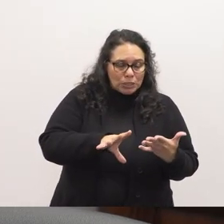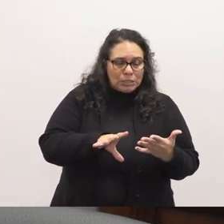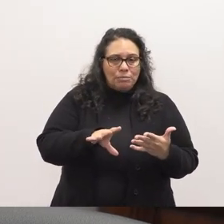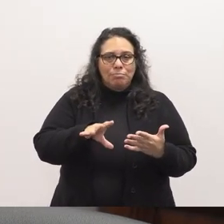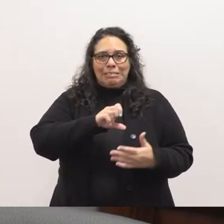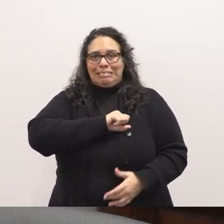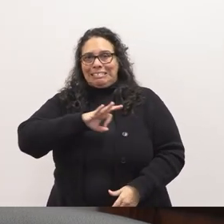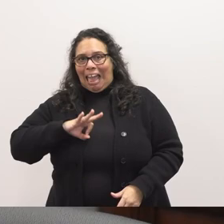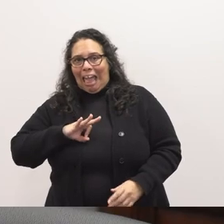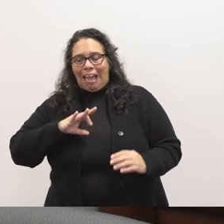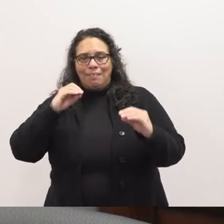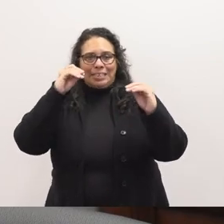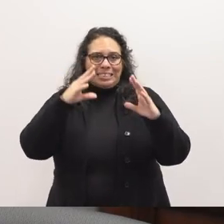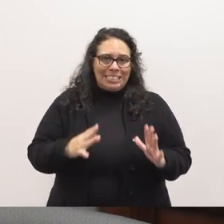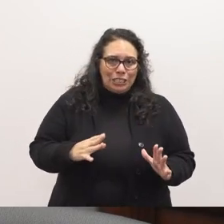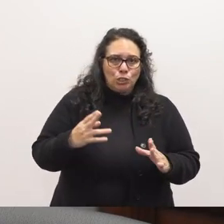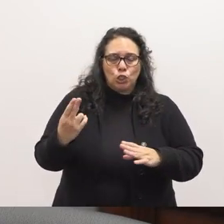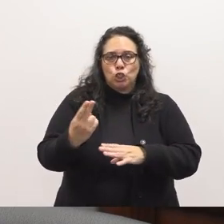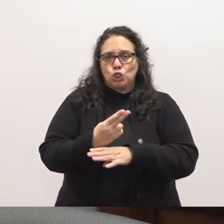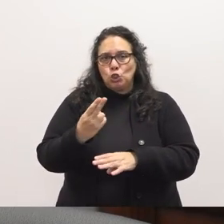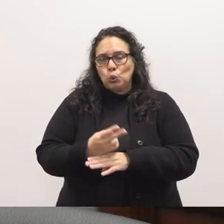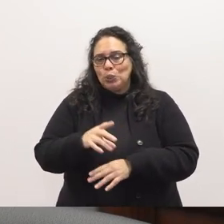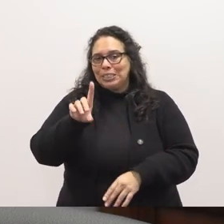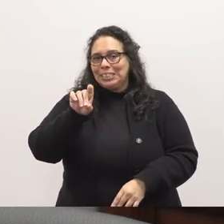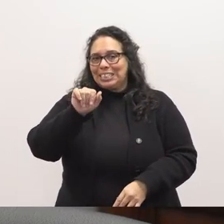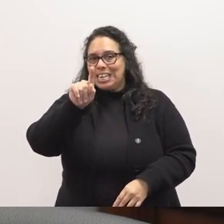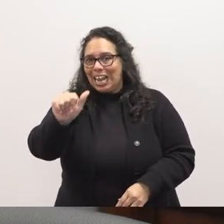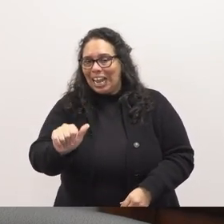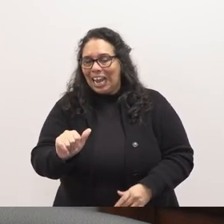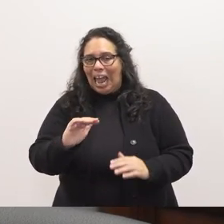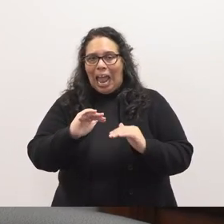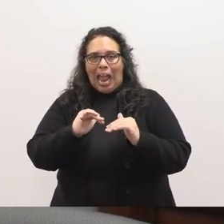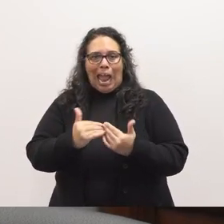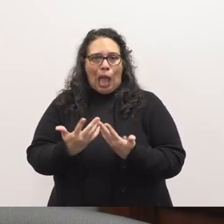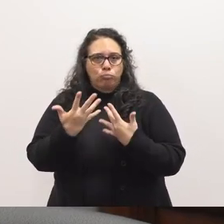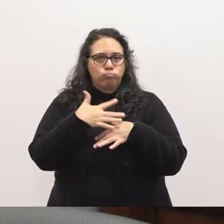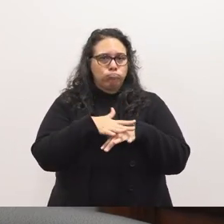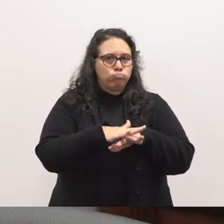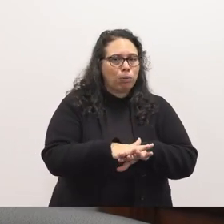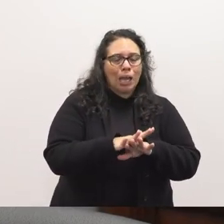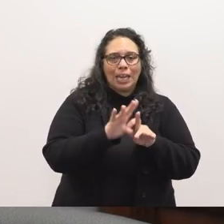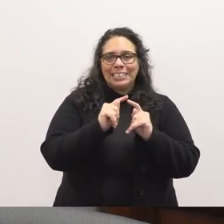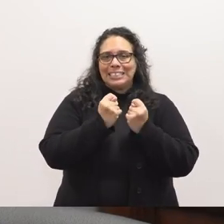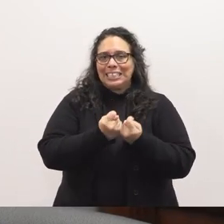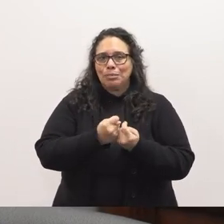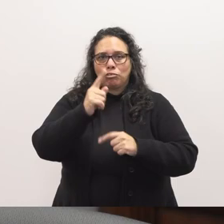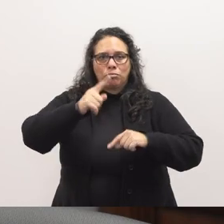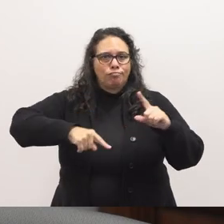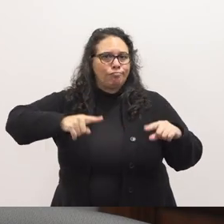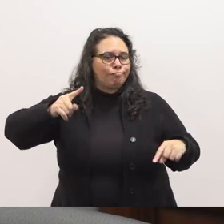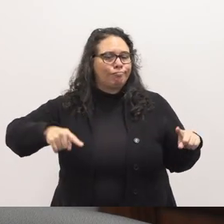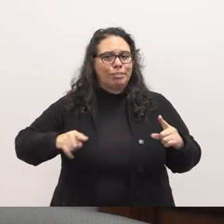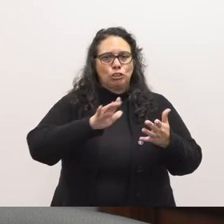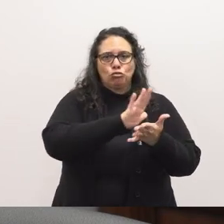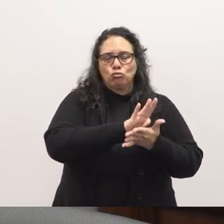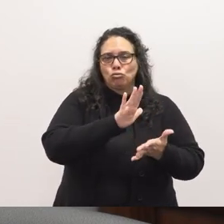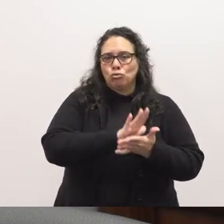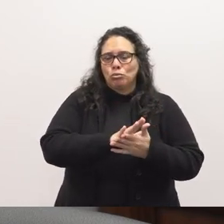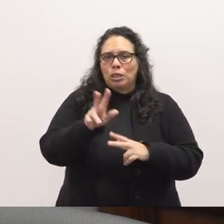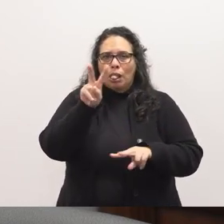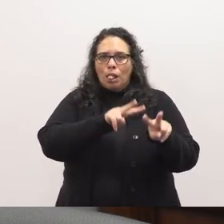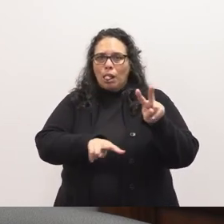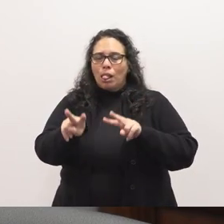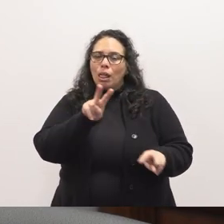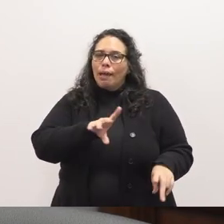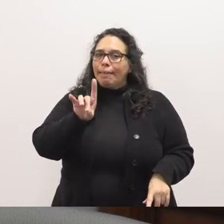a teacher uses this data, how our integrated teams at the schools and across schools look at the data,